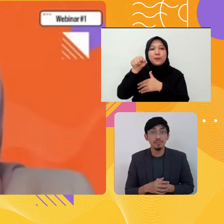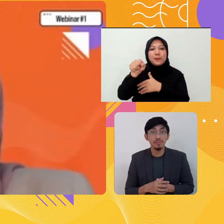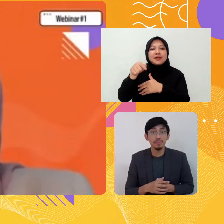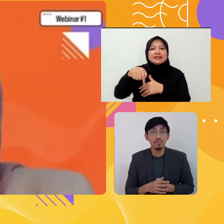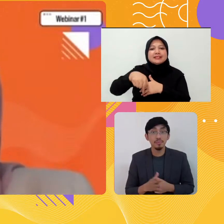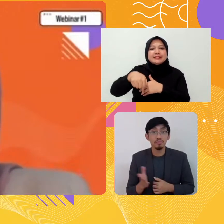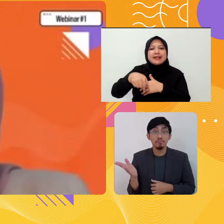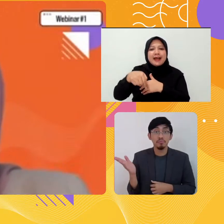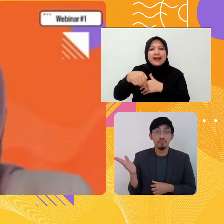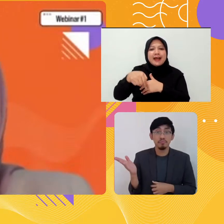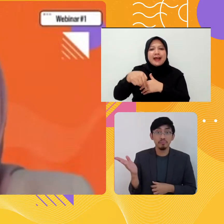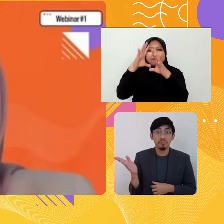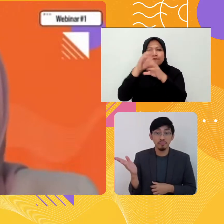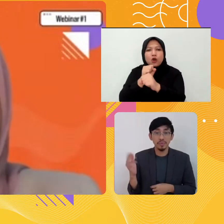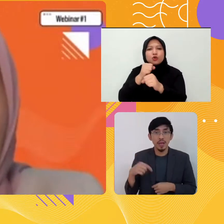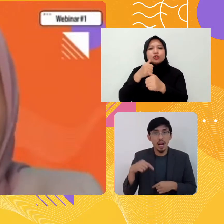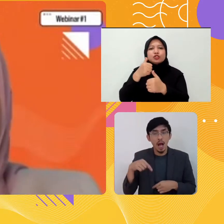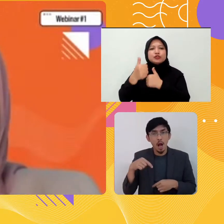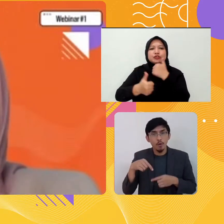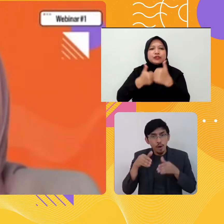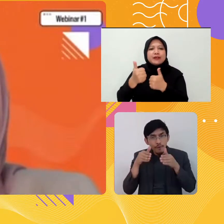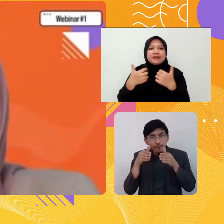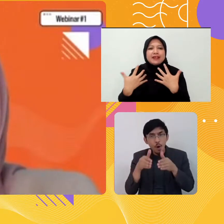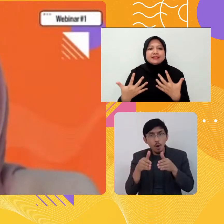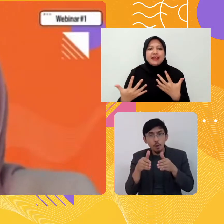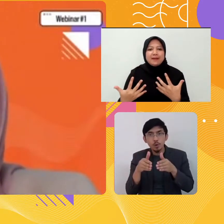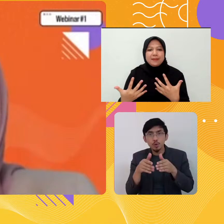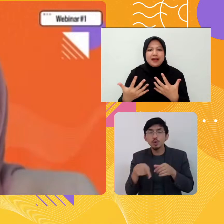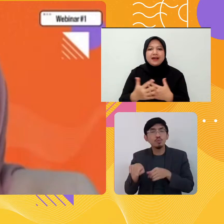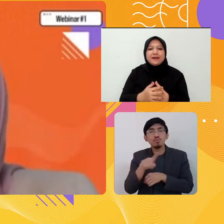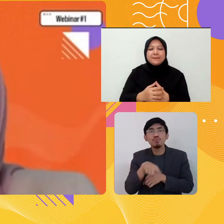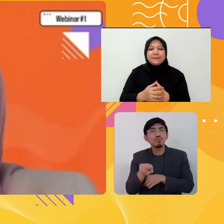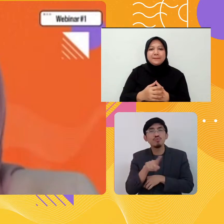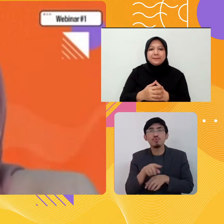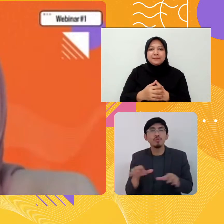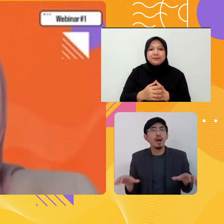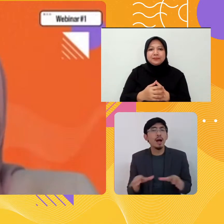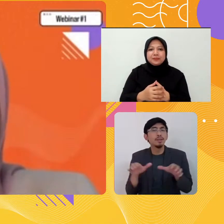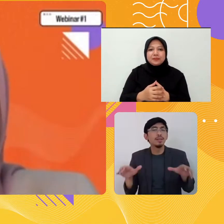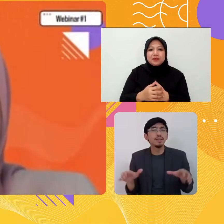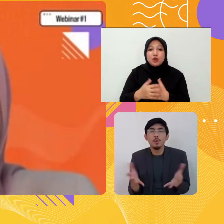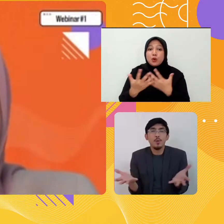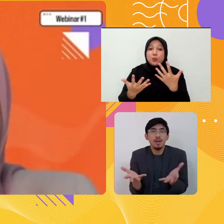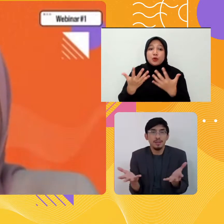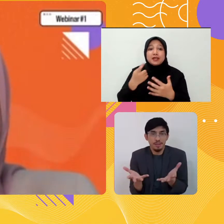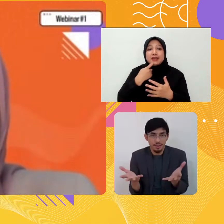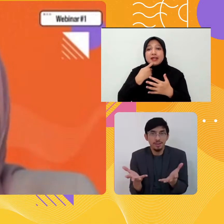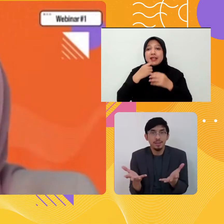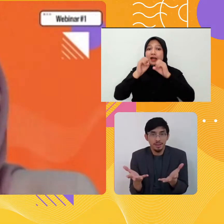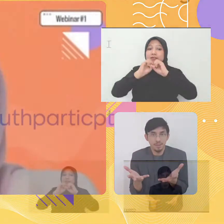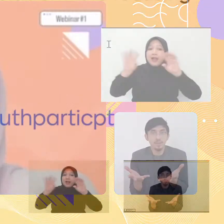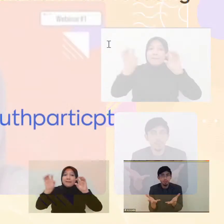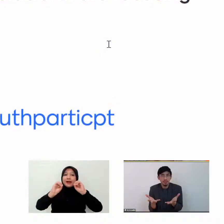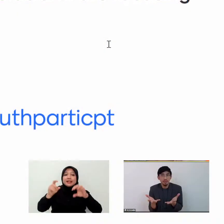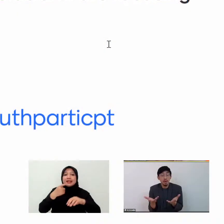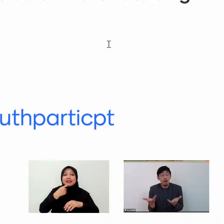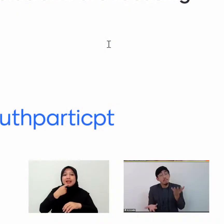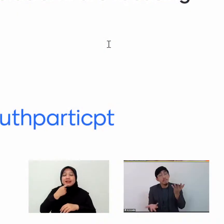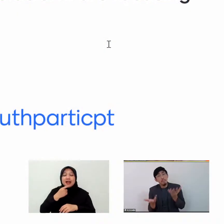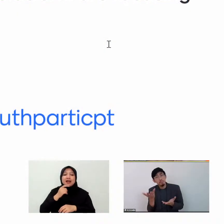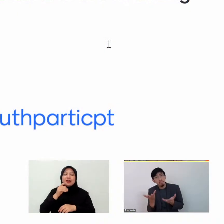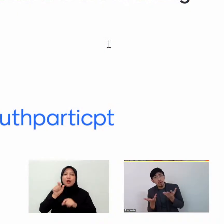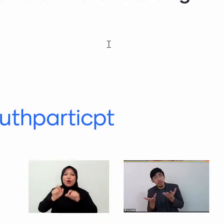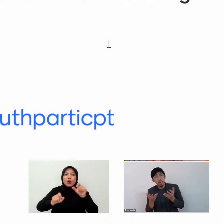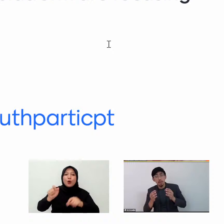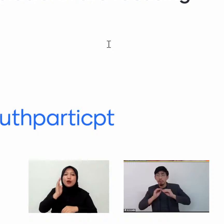HIV and AIDS prevention or HR campaign for young people, or